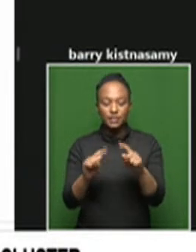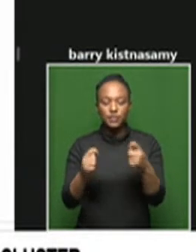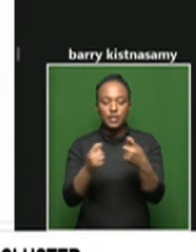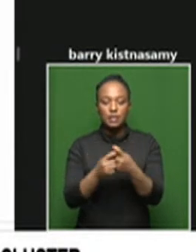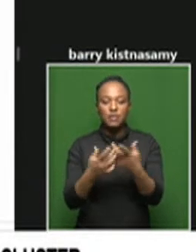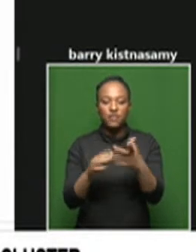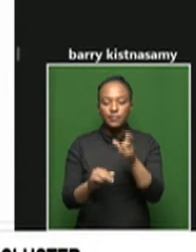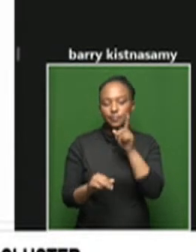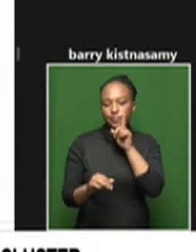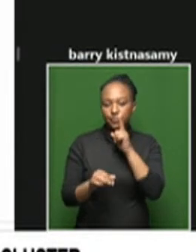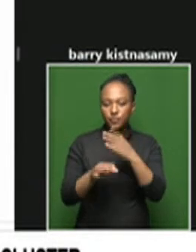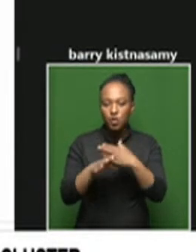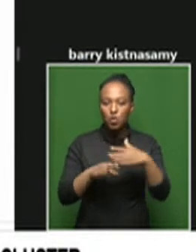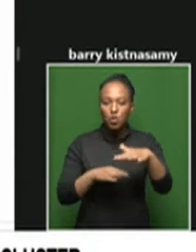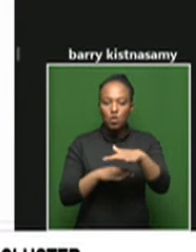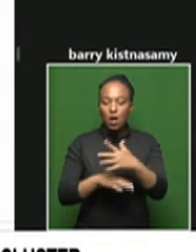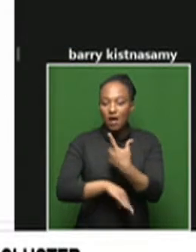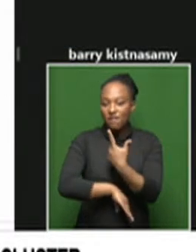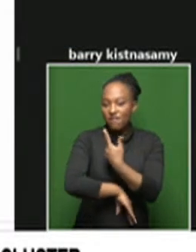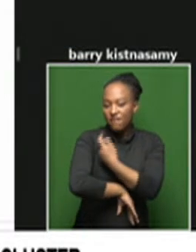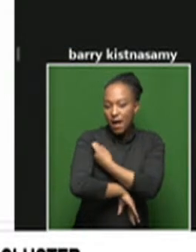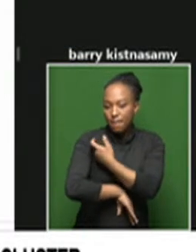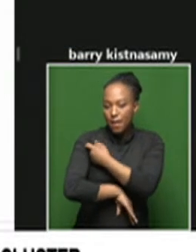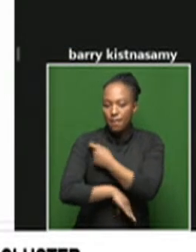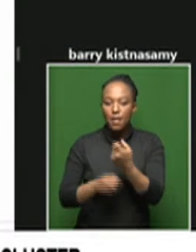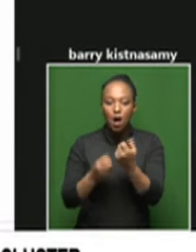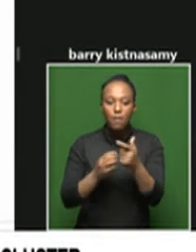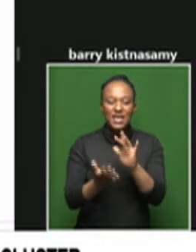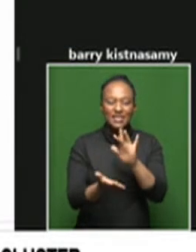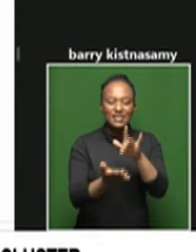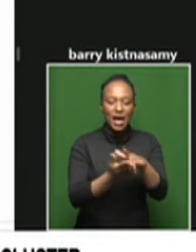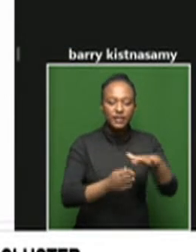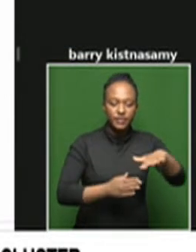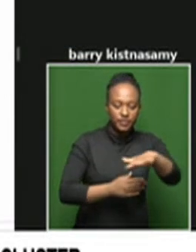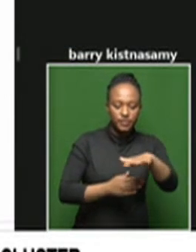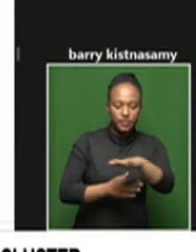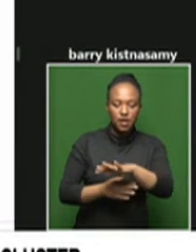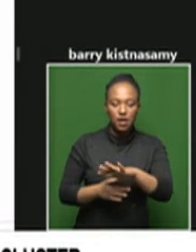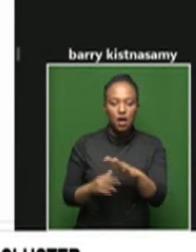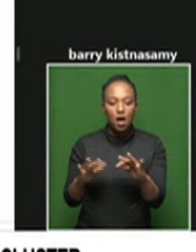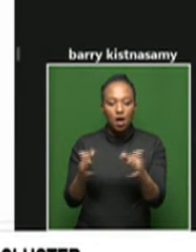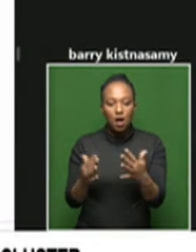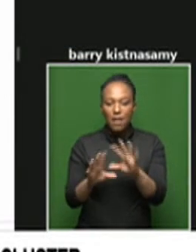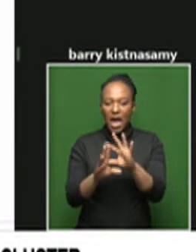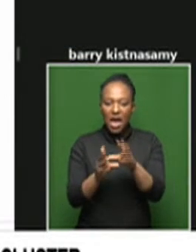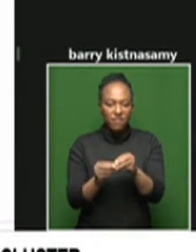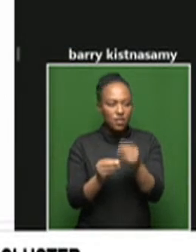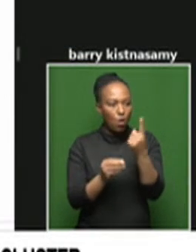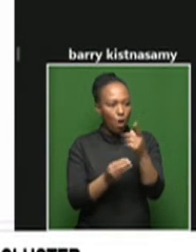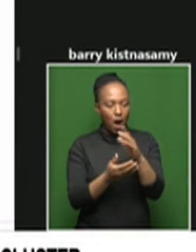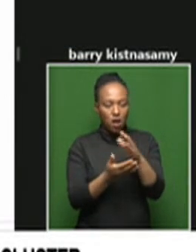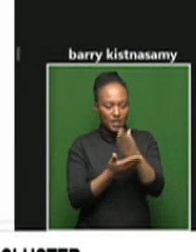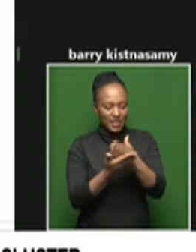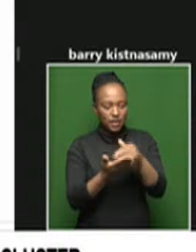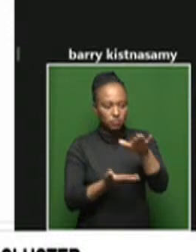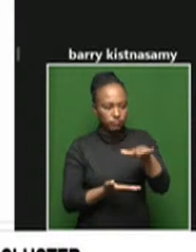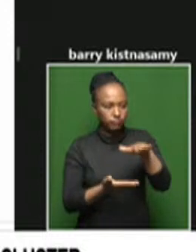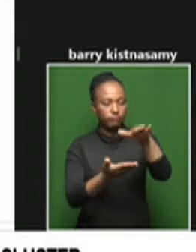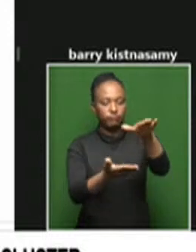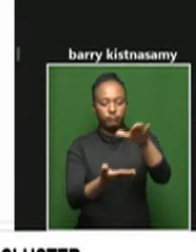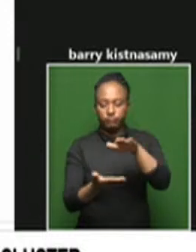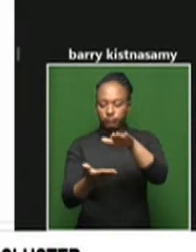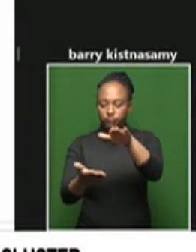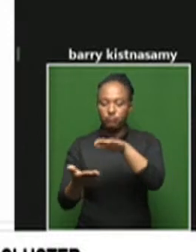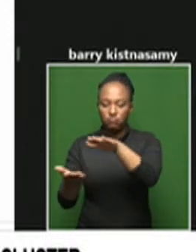number of workers by vaccinators, giving us high throughput sites. Not everything going to one sector in terms of the delivery